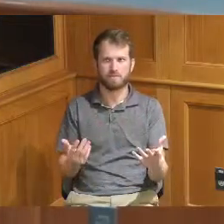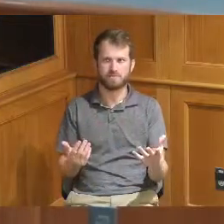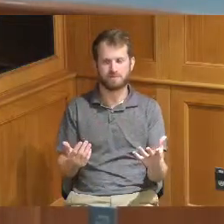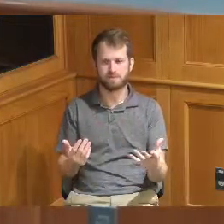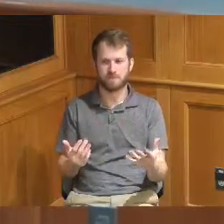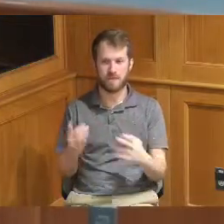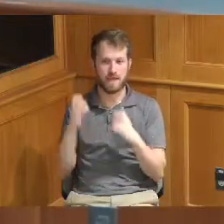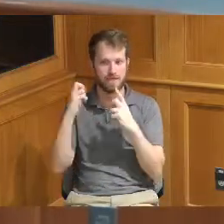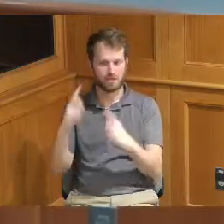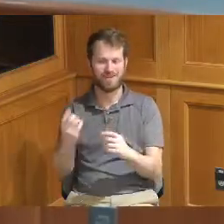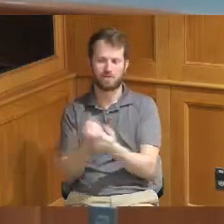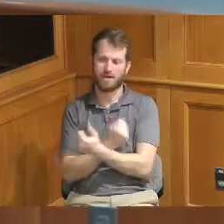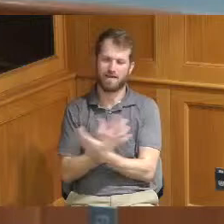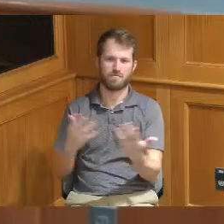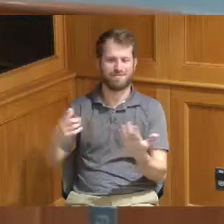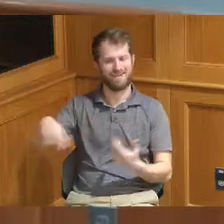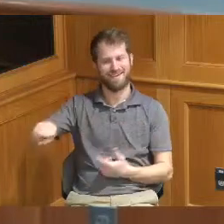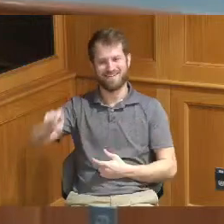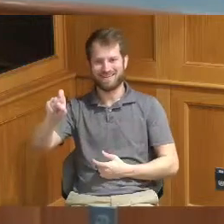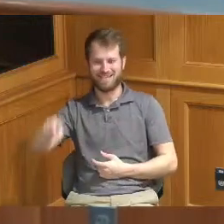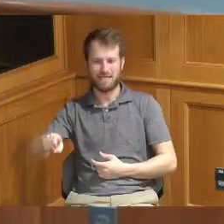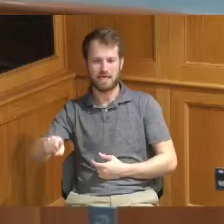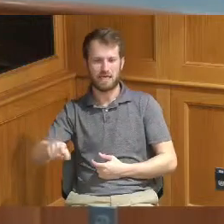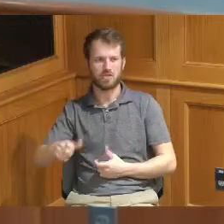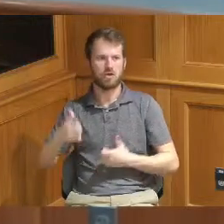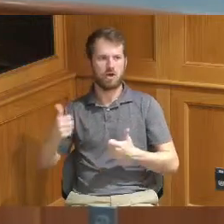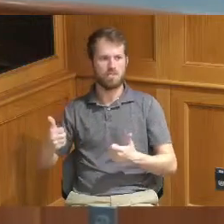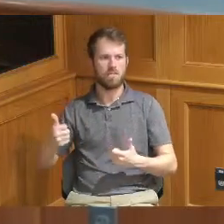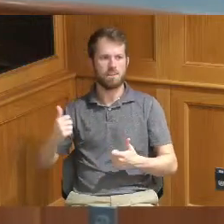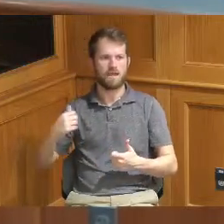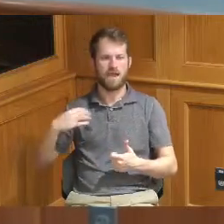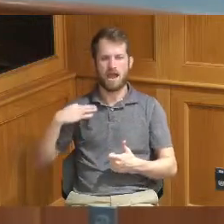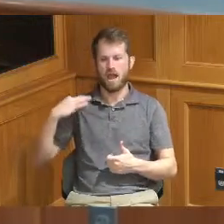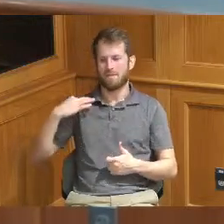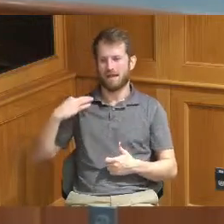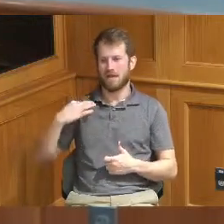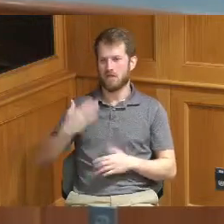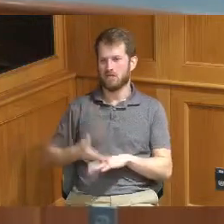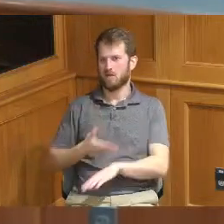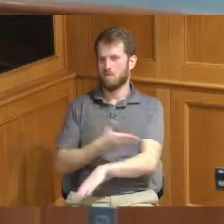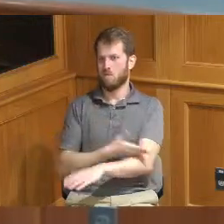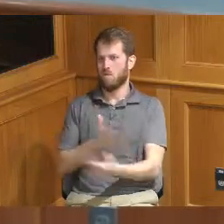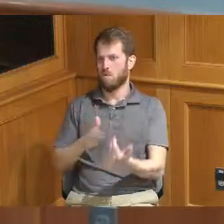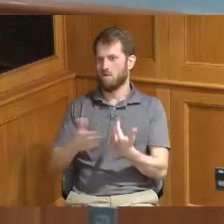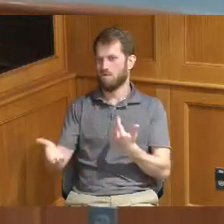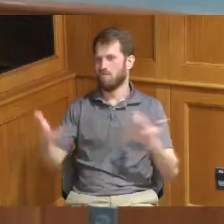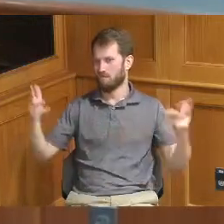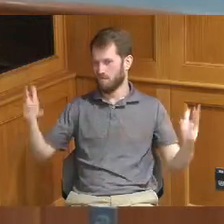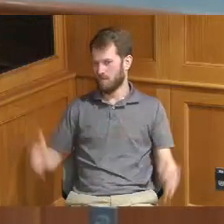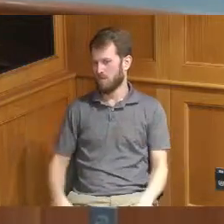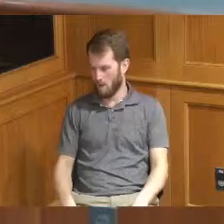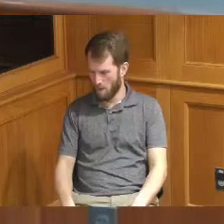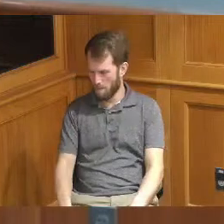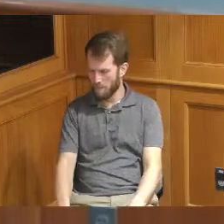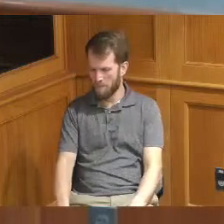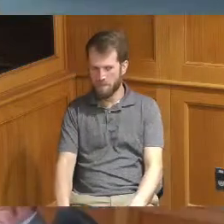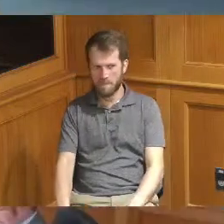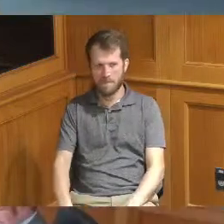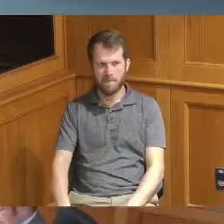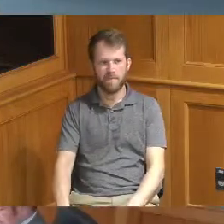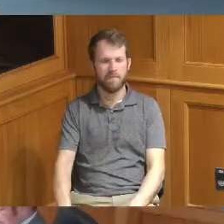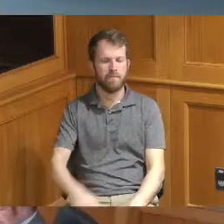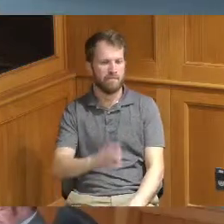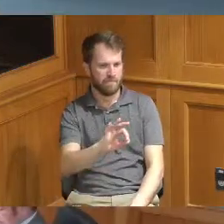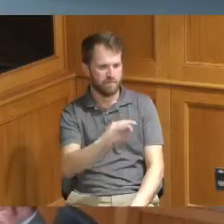education and everything that they need, so their applications can only improve over time. Great, yeah. Thank you. And